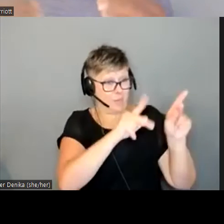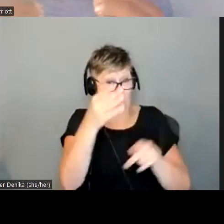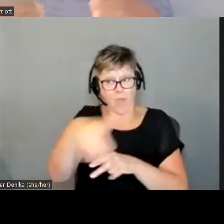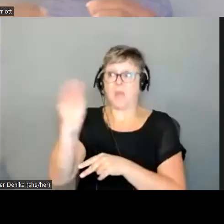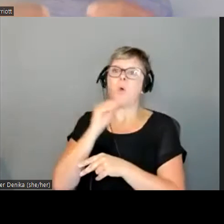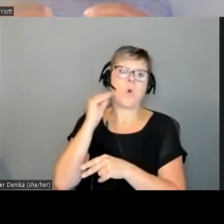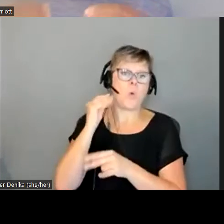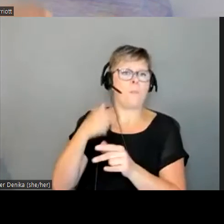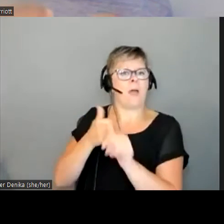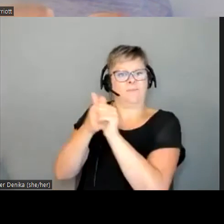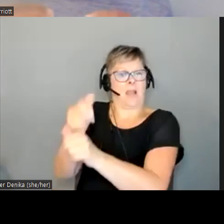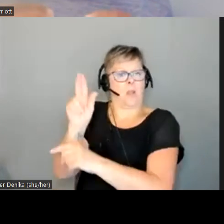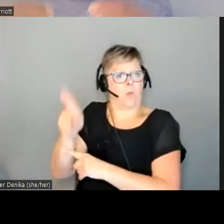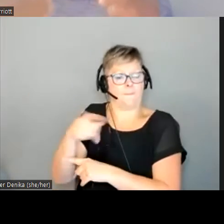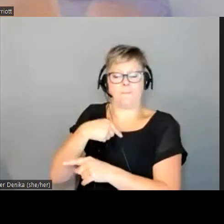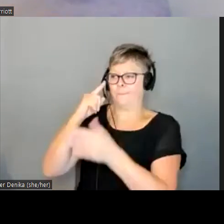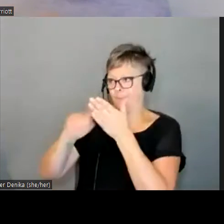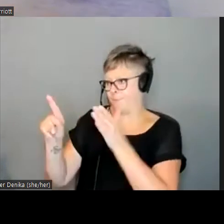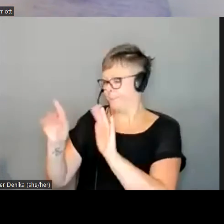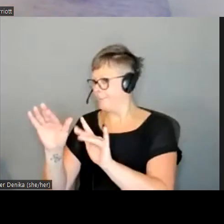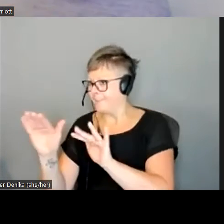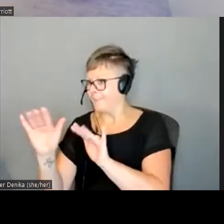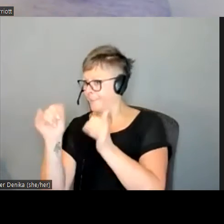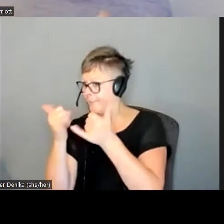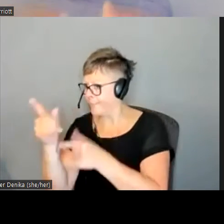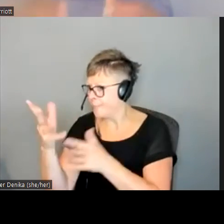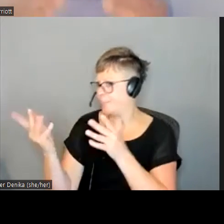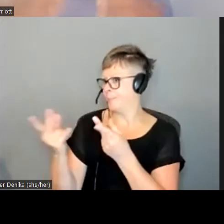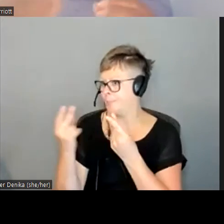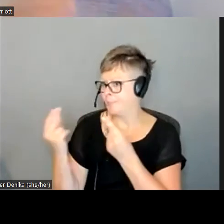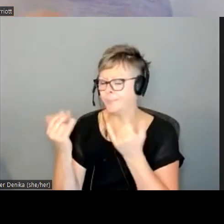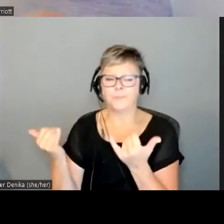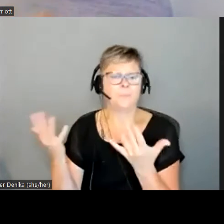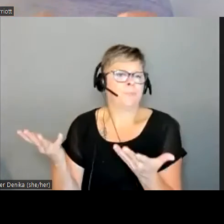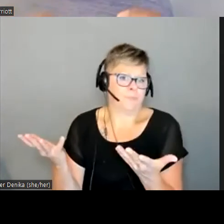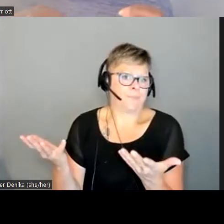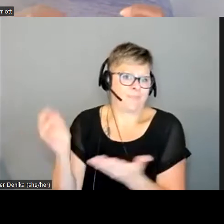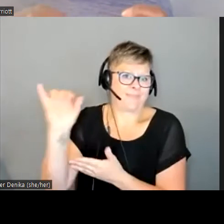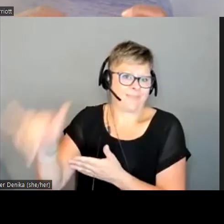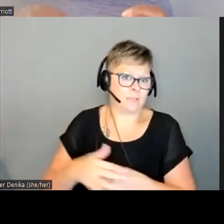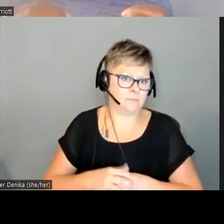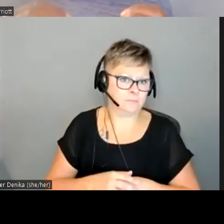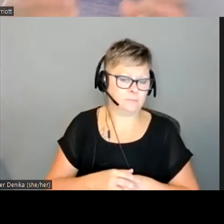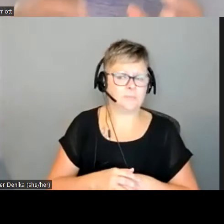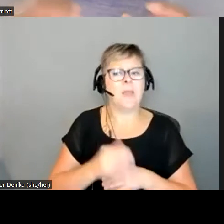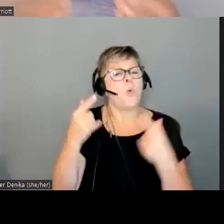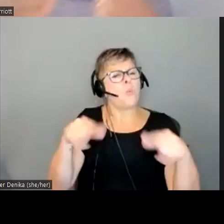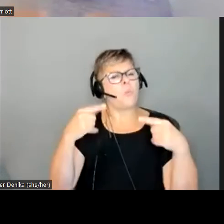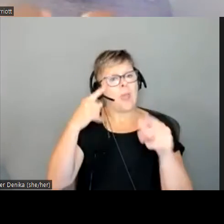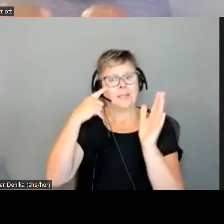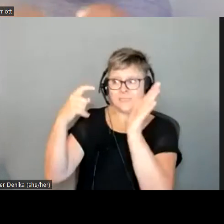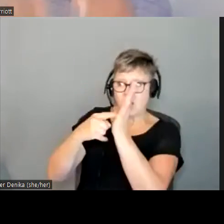hospital system isn't built that way, especially for a senior. That acknowledgement of culture,